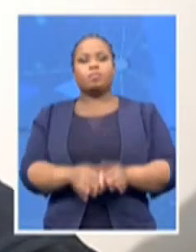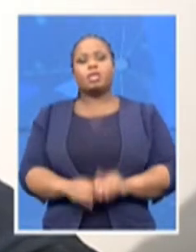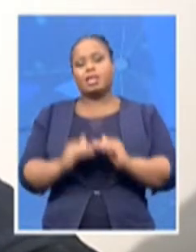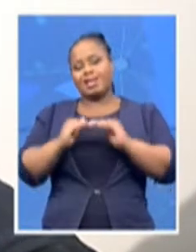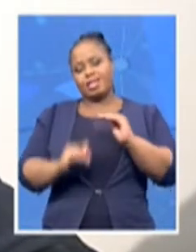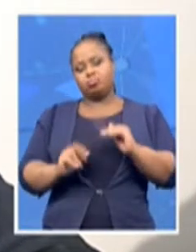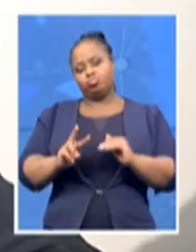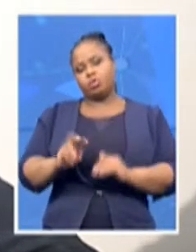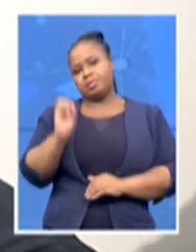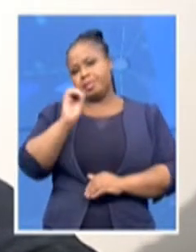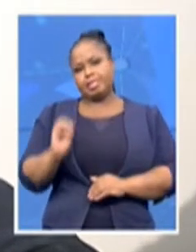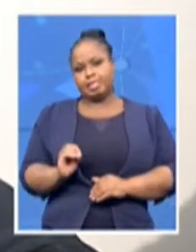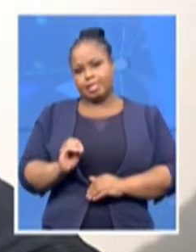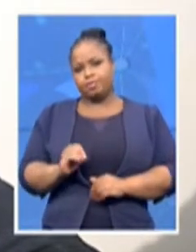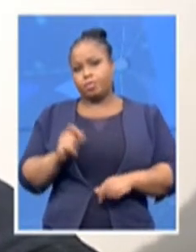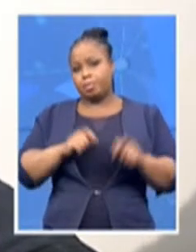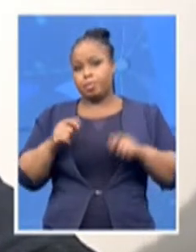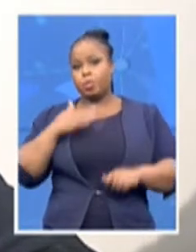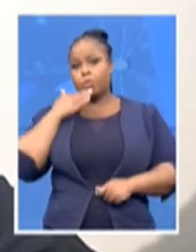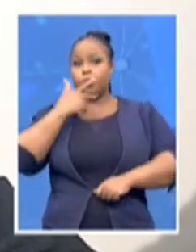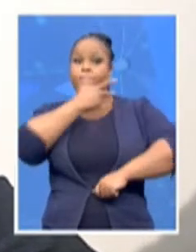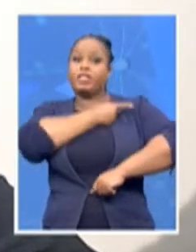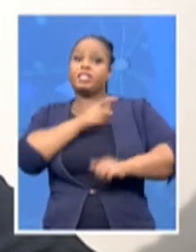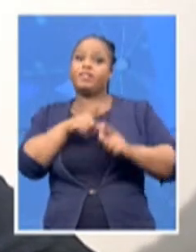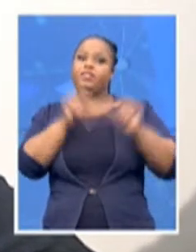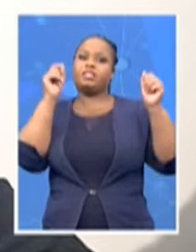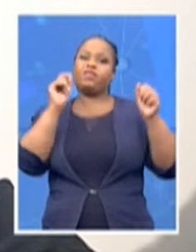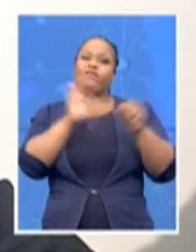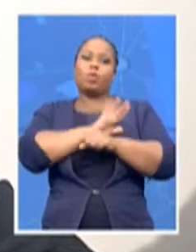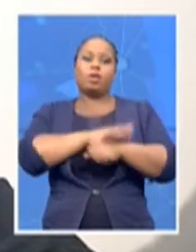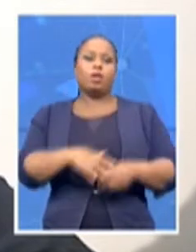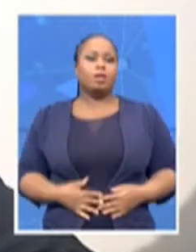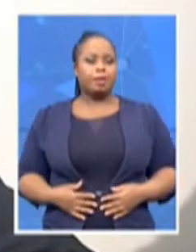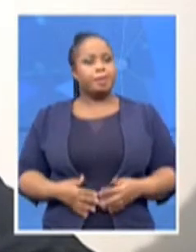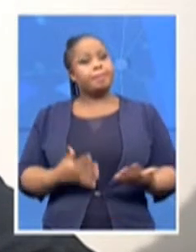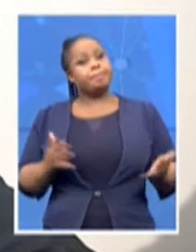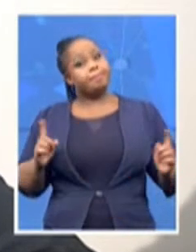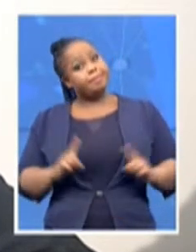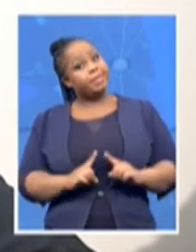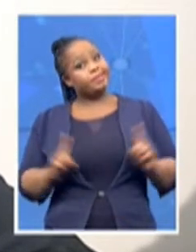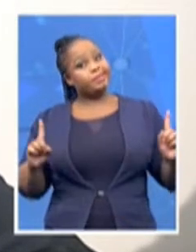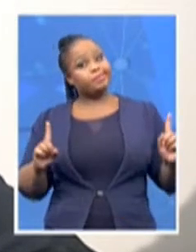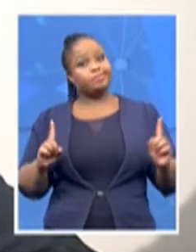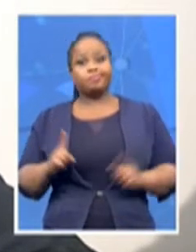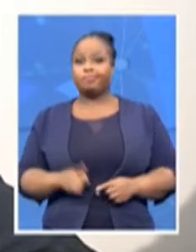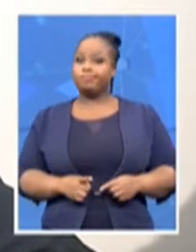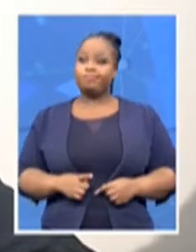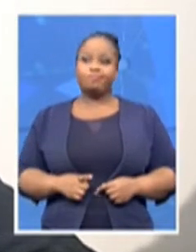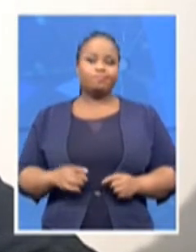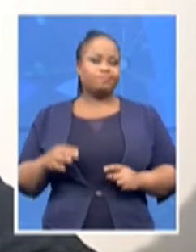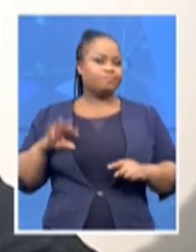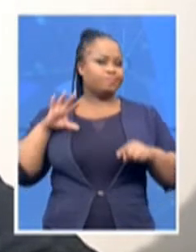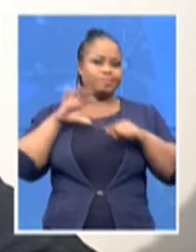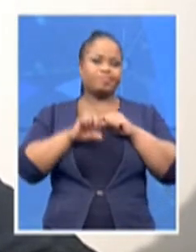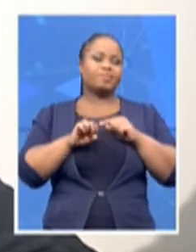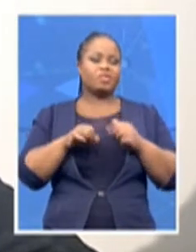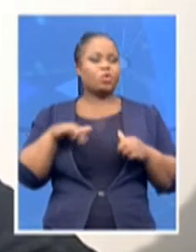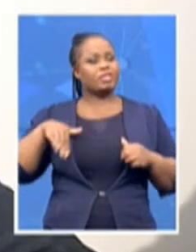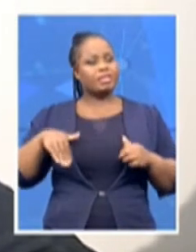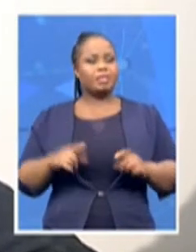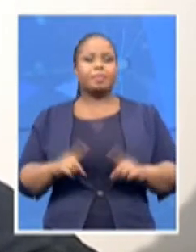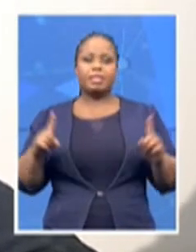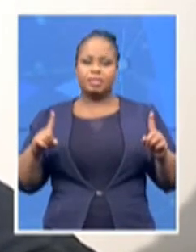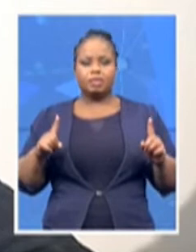So we still have a long way to go, but I'm very encouraged that slowly but surely we get in